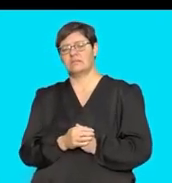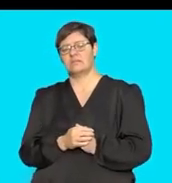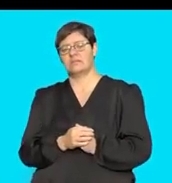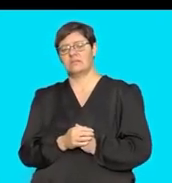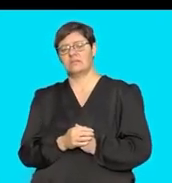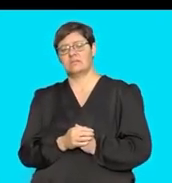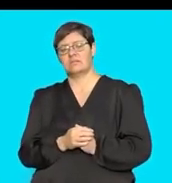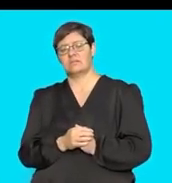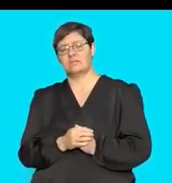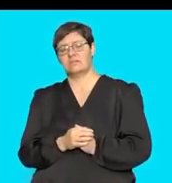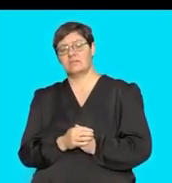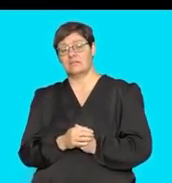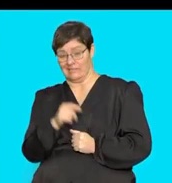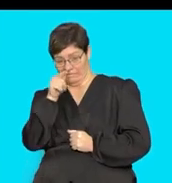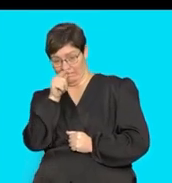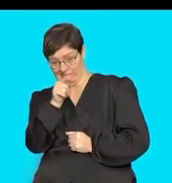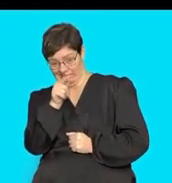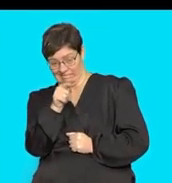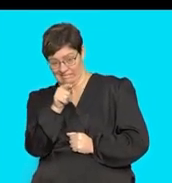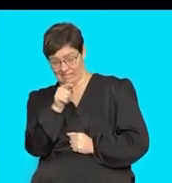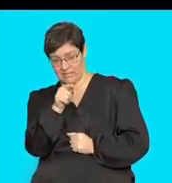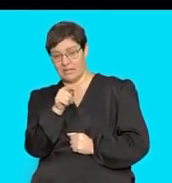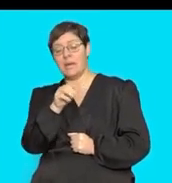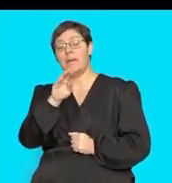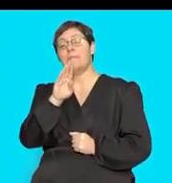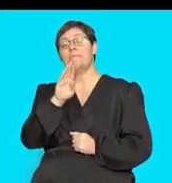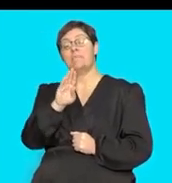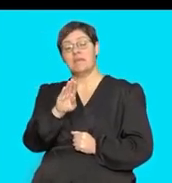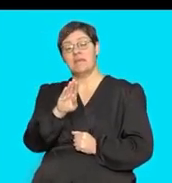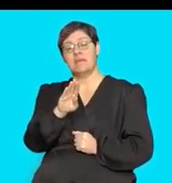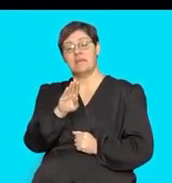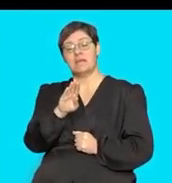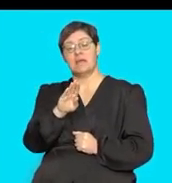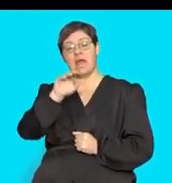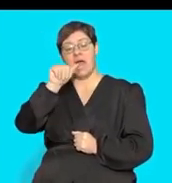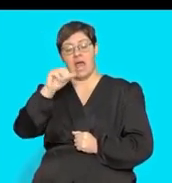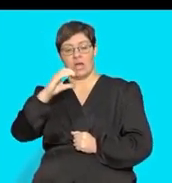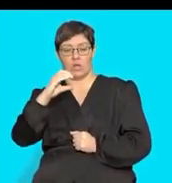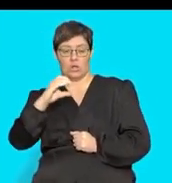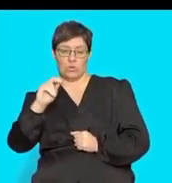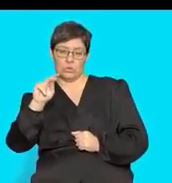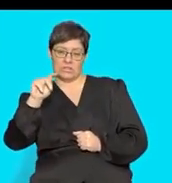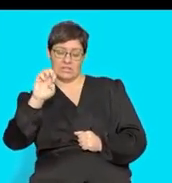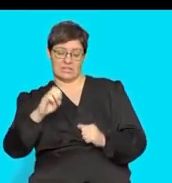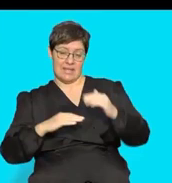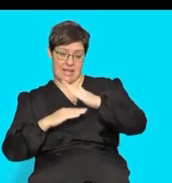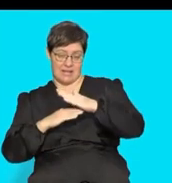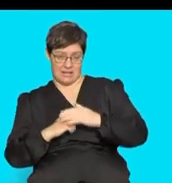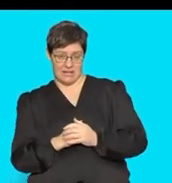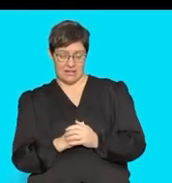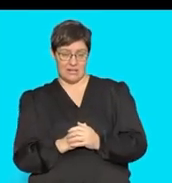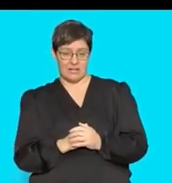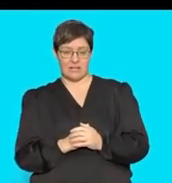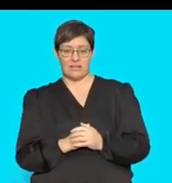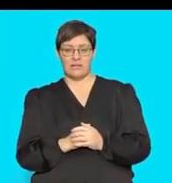Okay, so in this case, B would be an acute angle. And in this case,